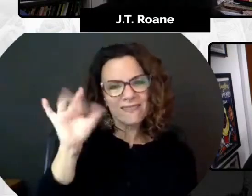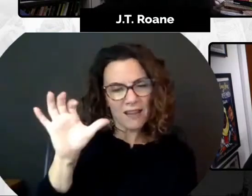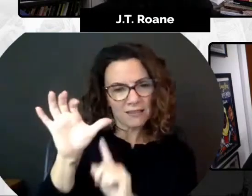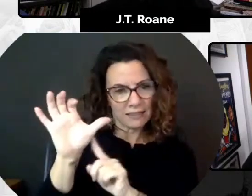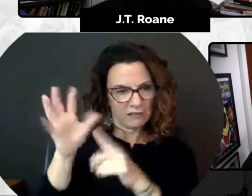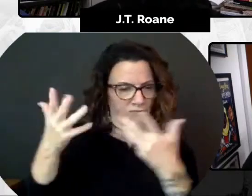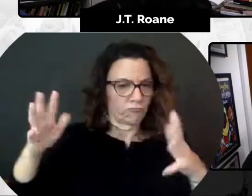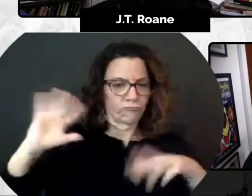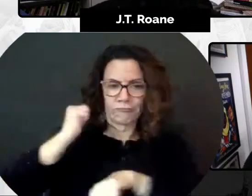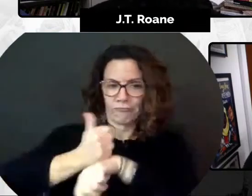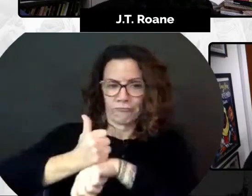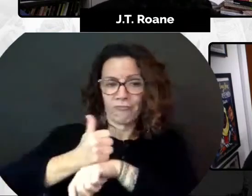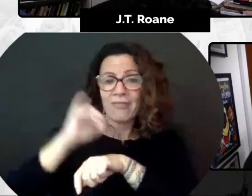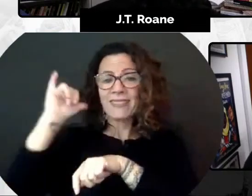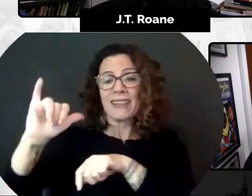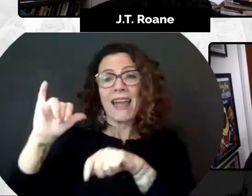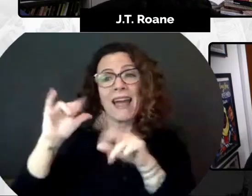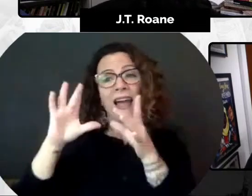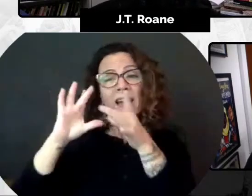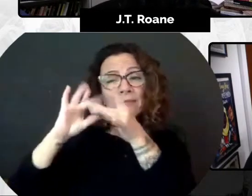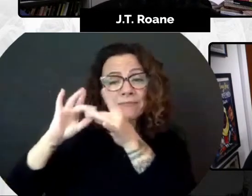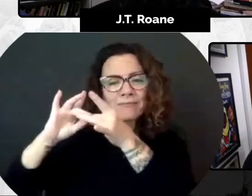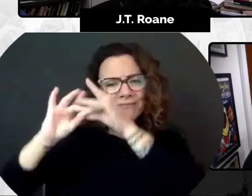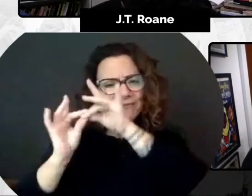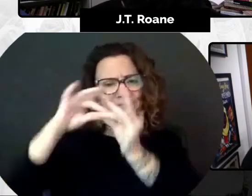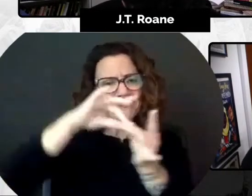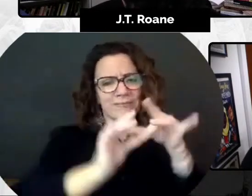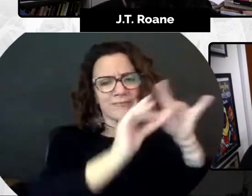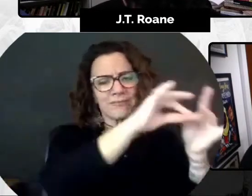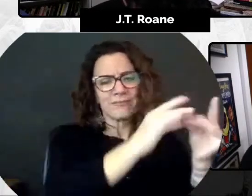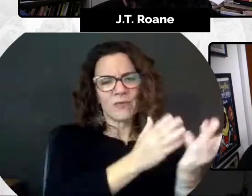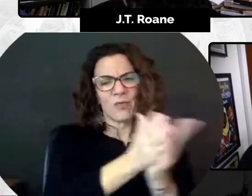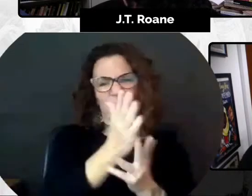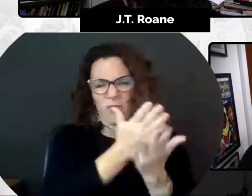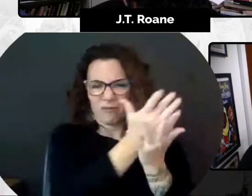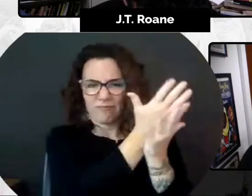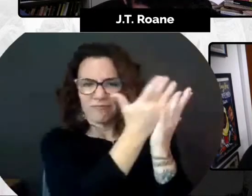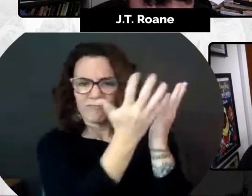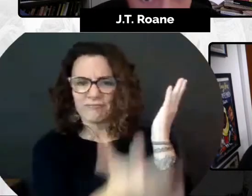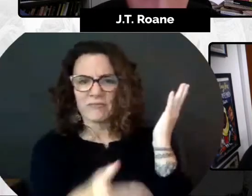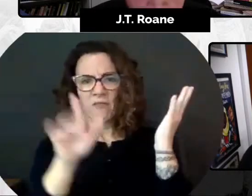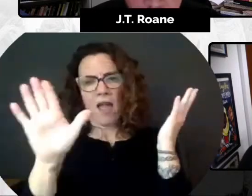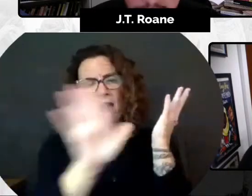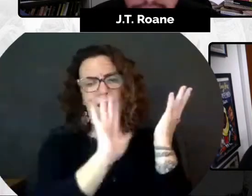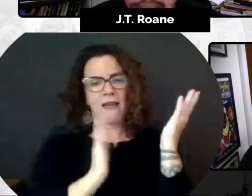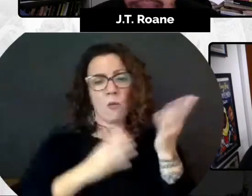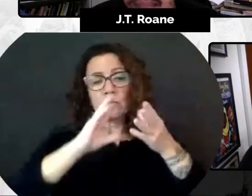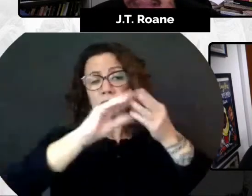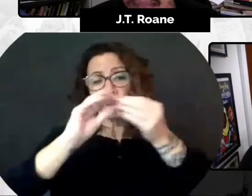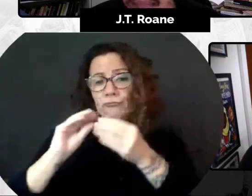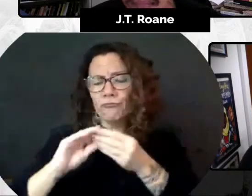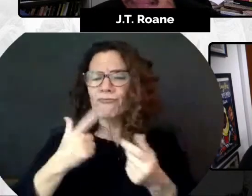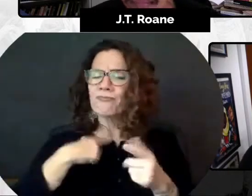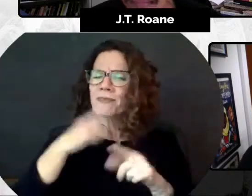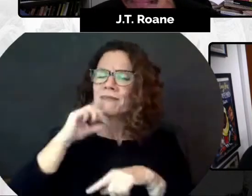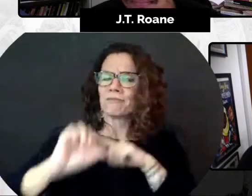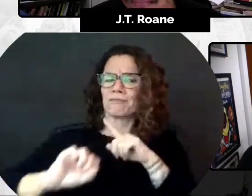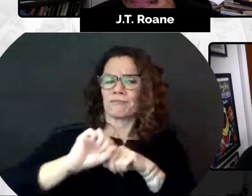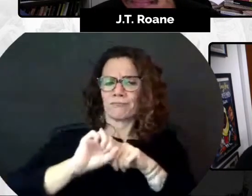of the remarks. And also, I was really struck by kind of Waylon's remarks about sort